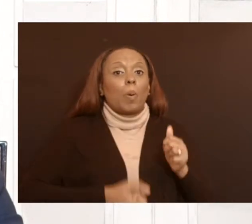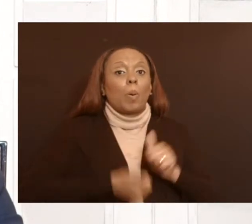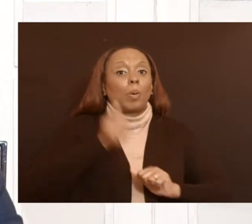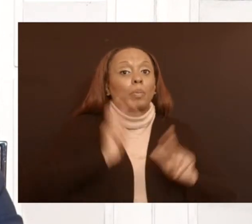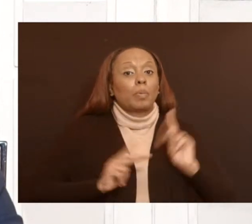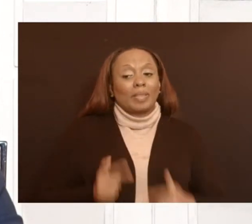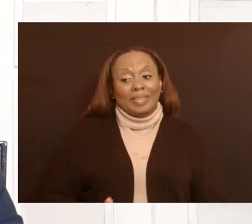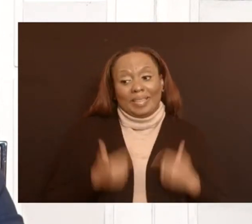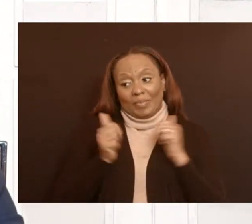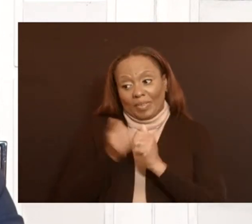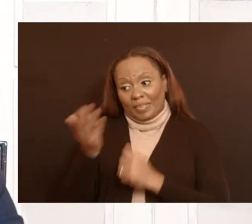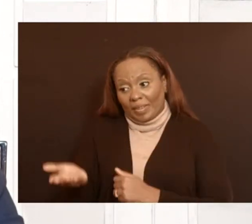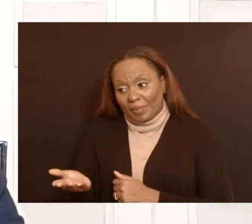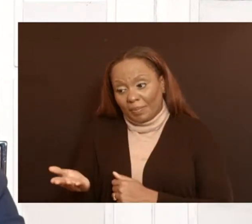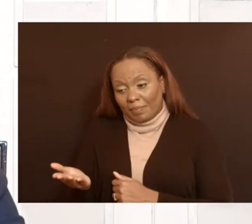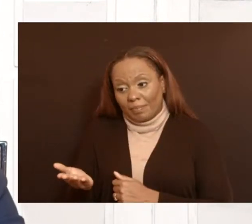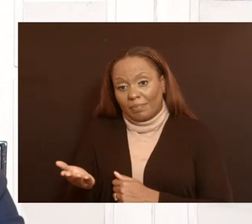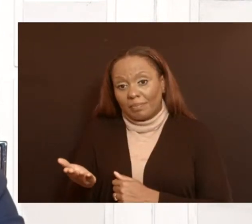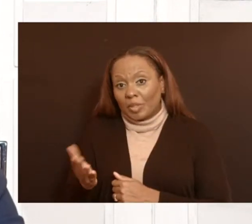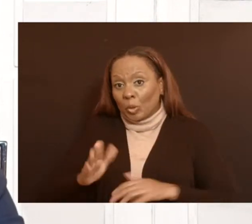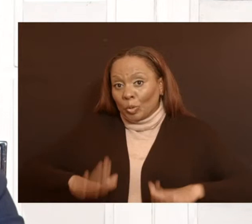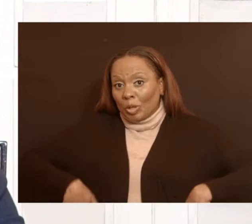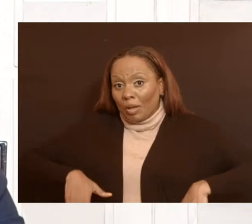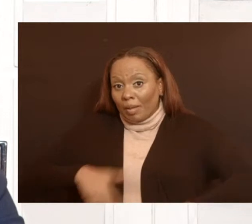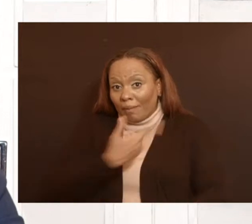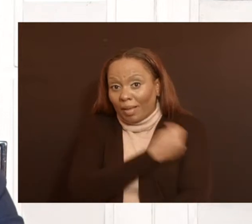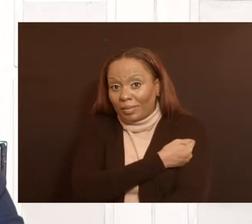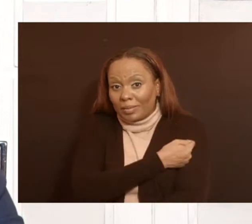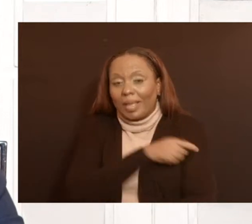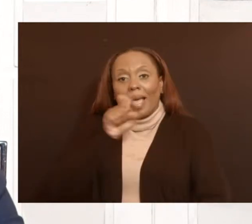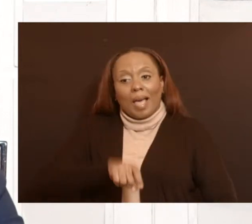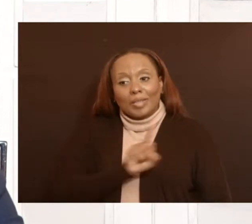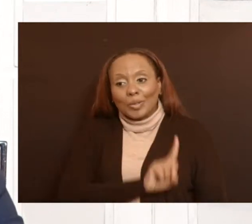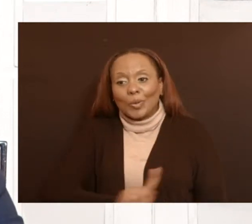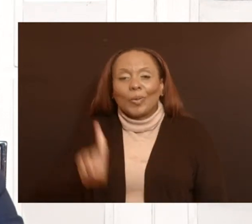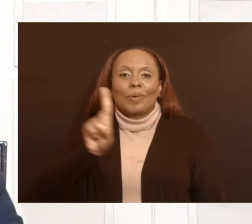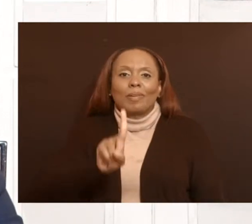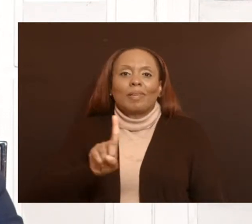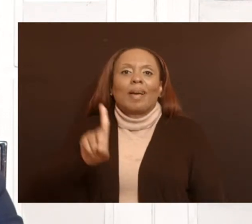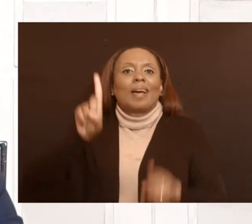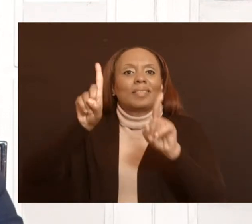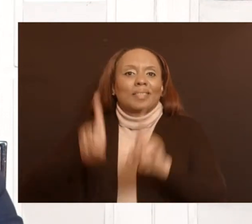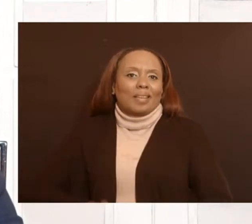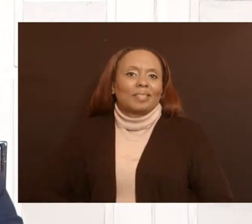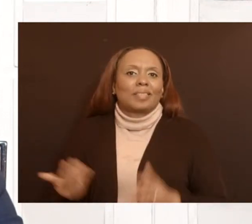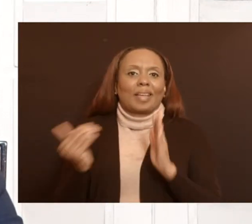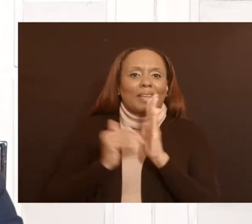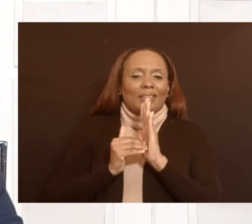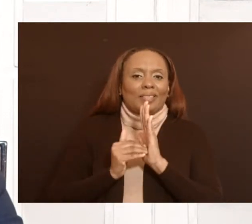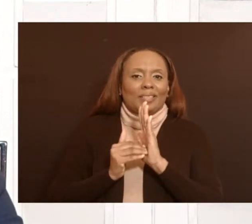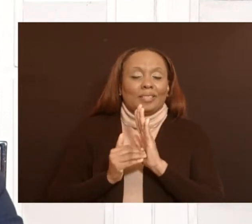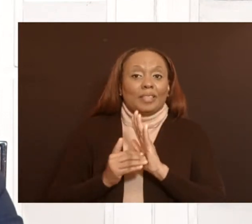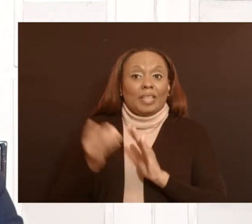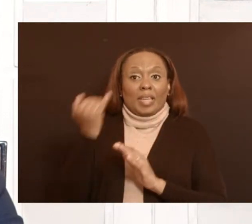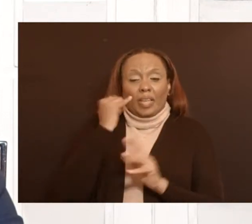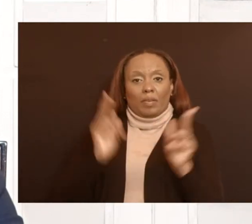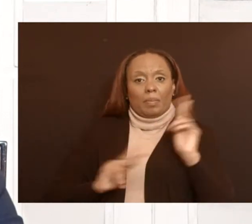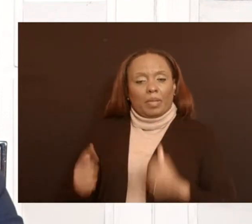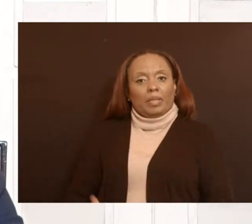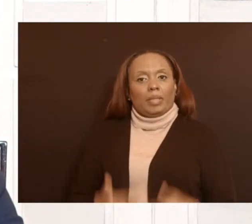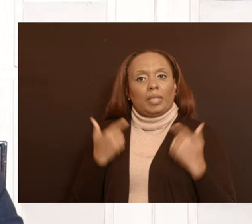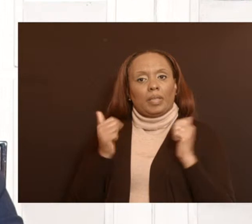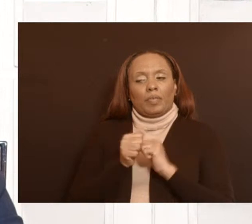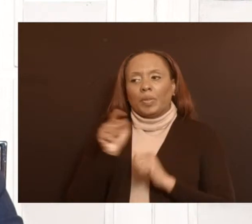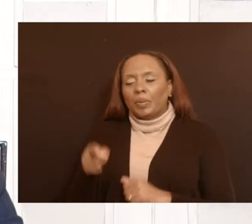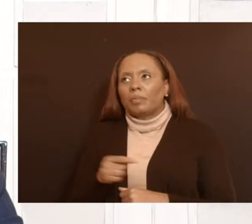being affected as well. So I think it needs to be a very wide look at this. So I think if you have people in your household that you know as